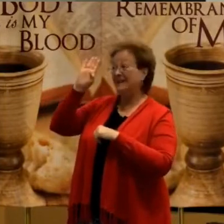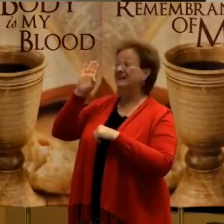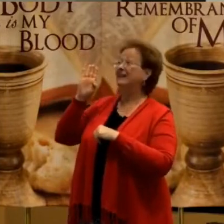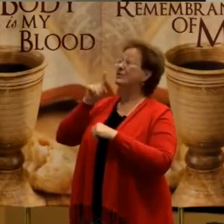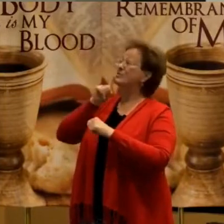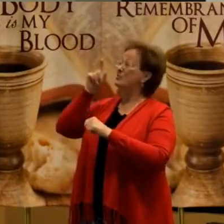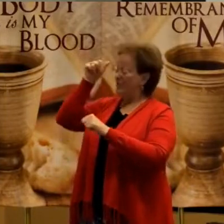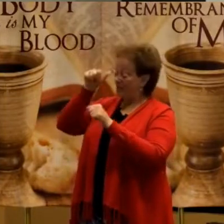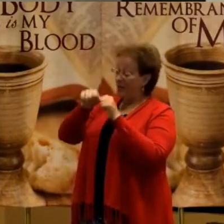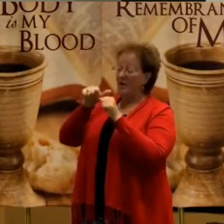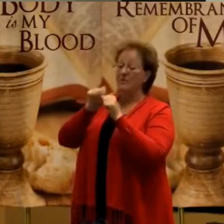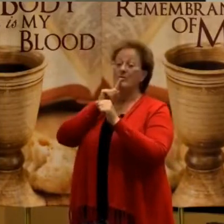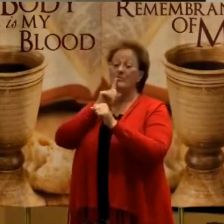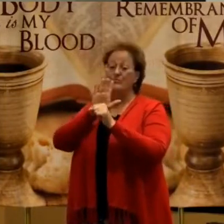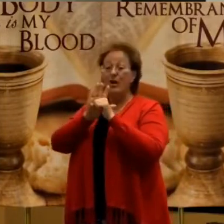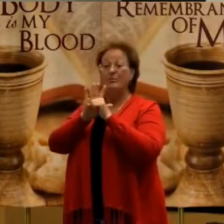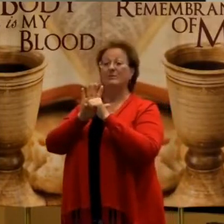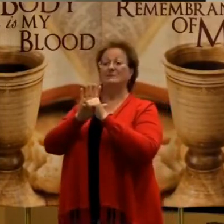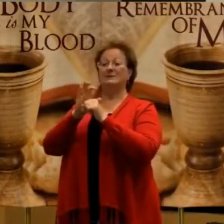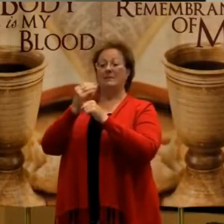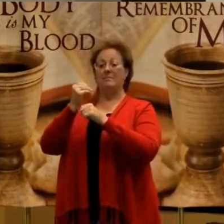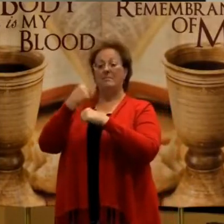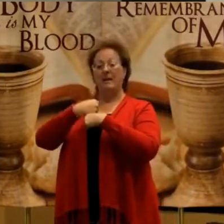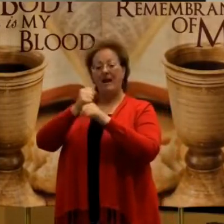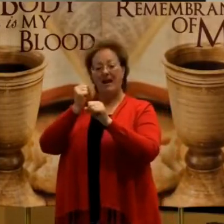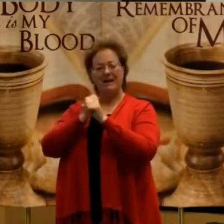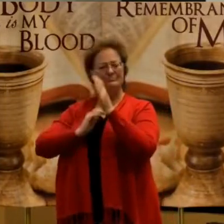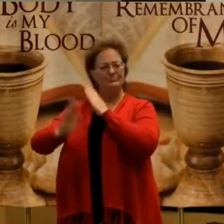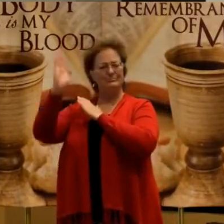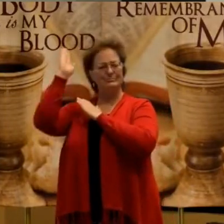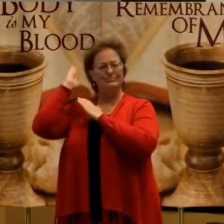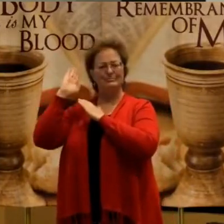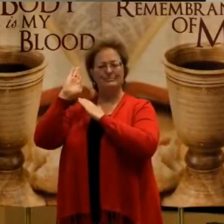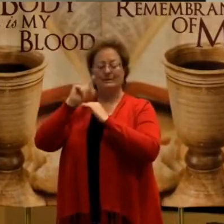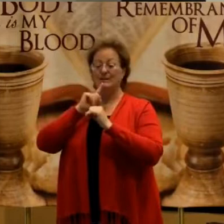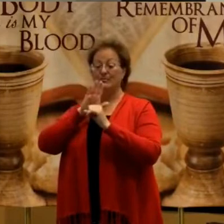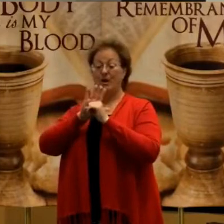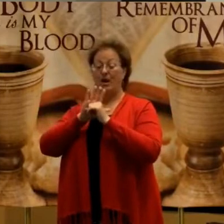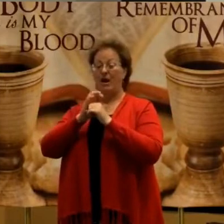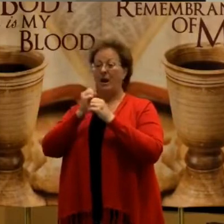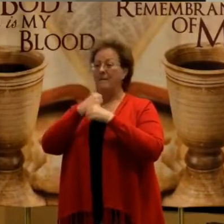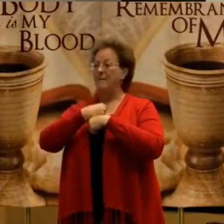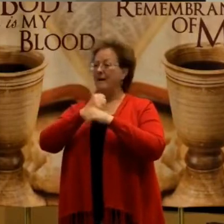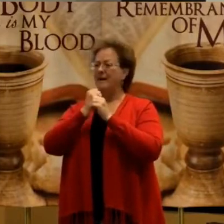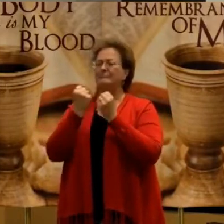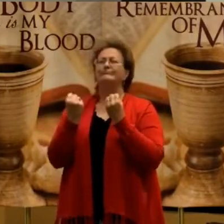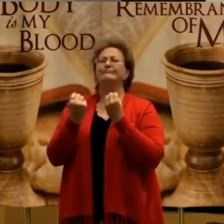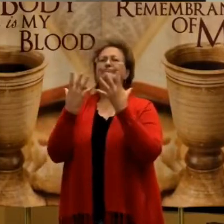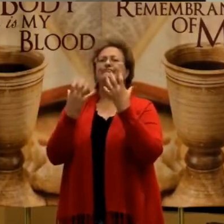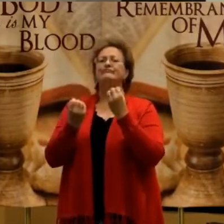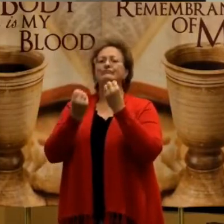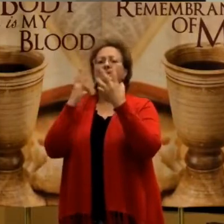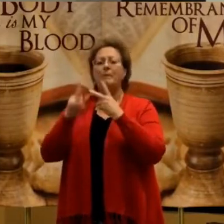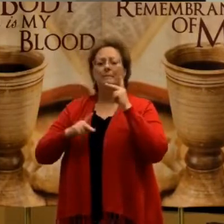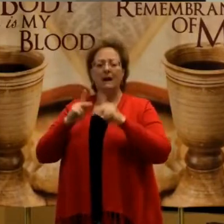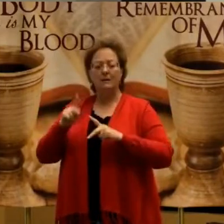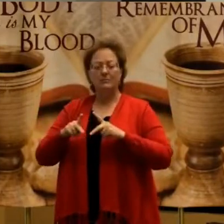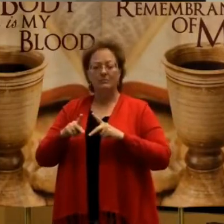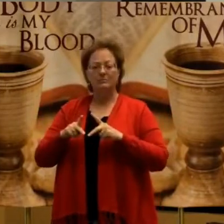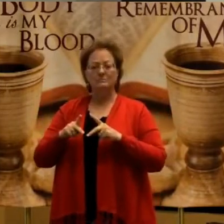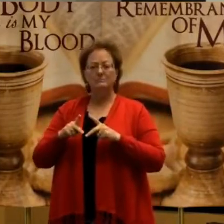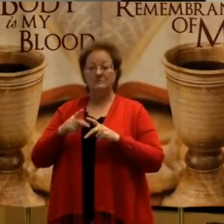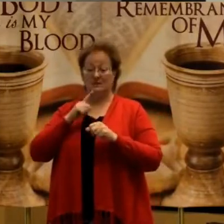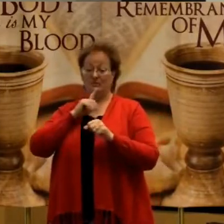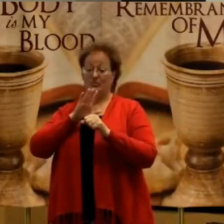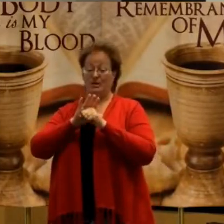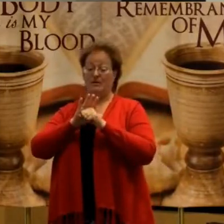covenant promise to Abraham and Isaac and Jacob? You promised to make their descendants as numerous as the stars in the sky, and you promised to